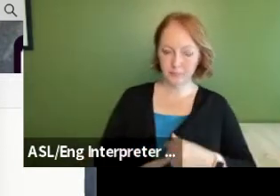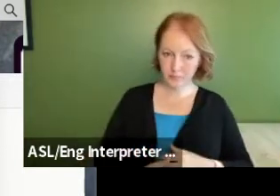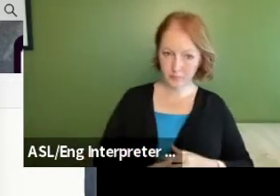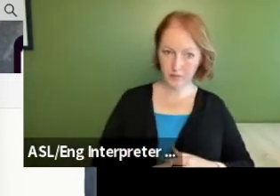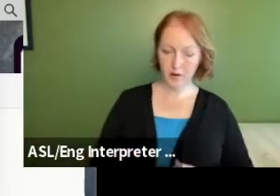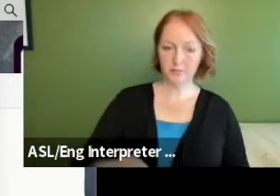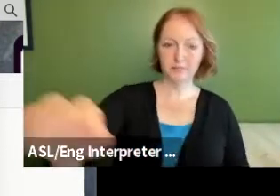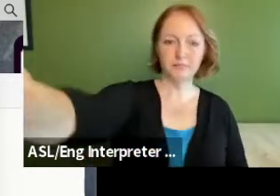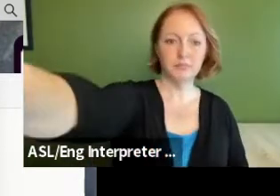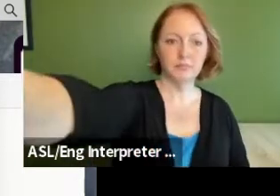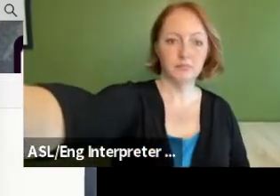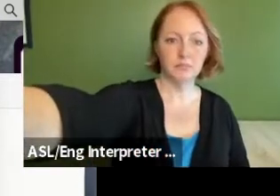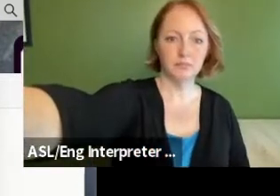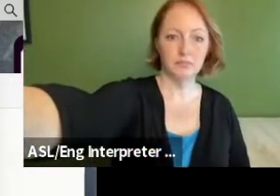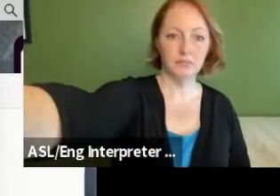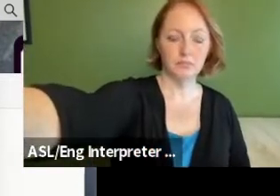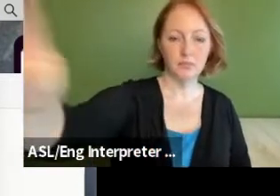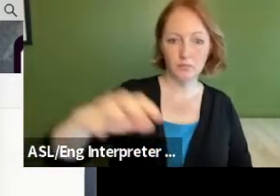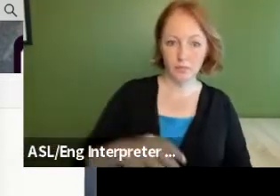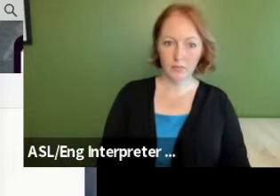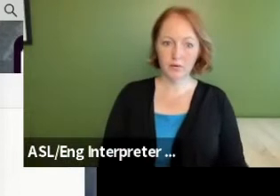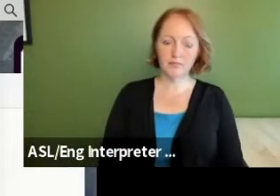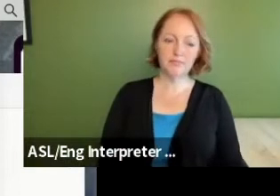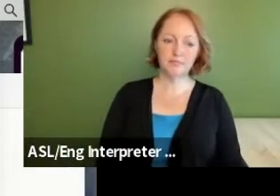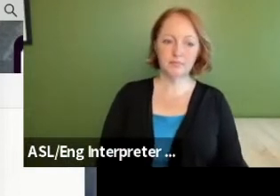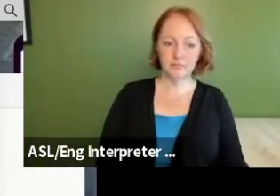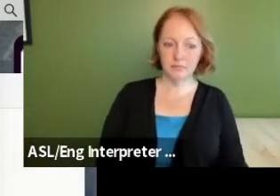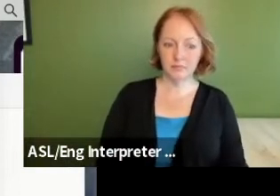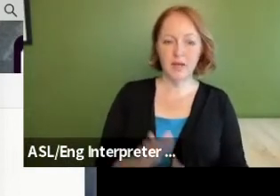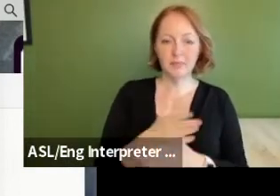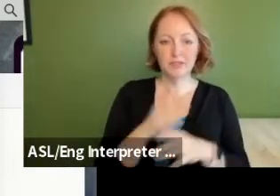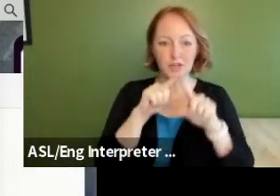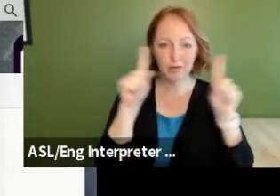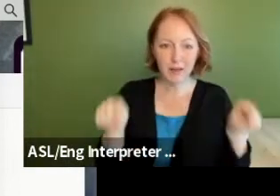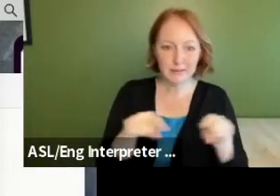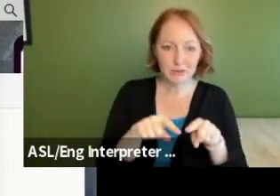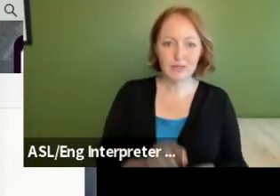Okay, here we go. The time. I'm going to share my screen.